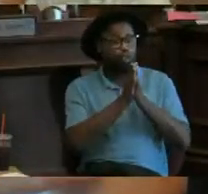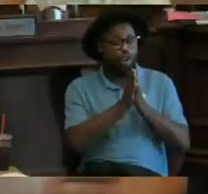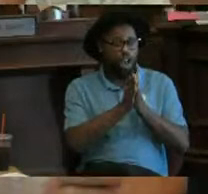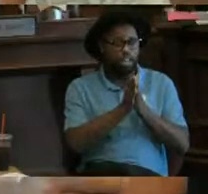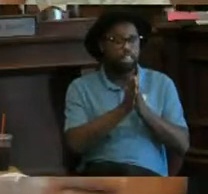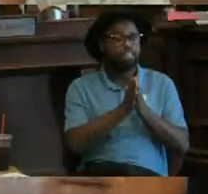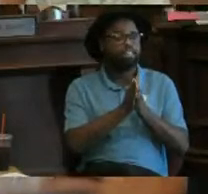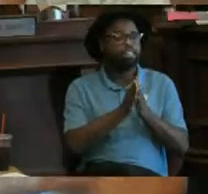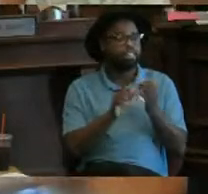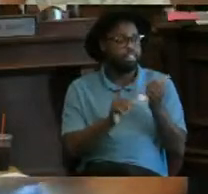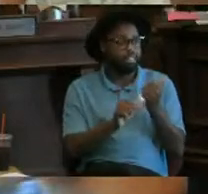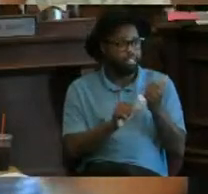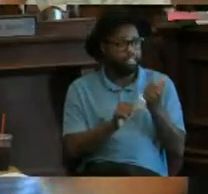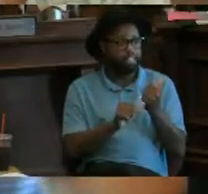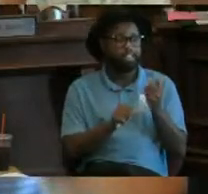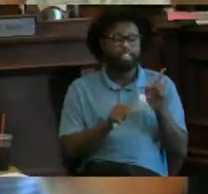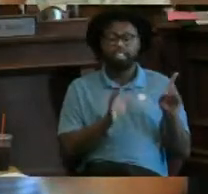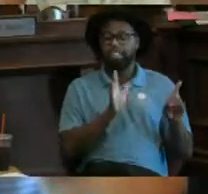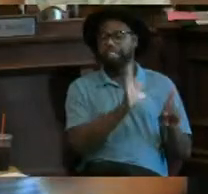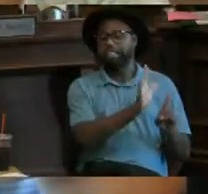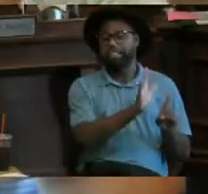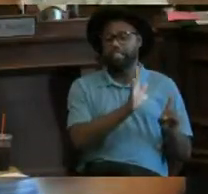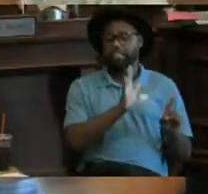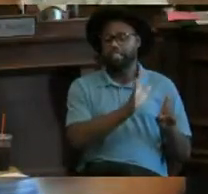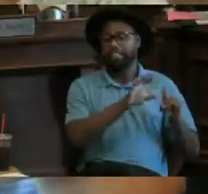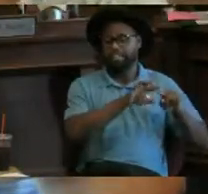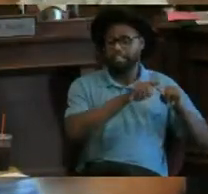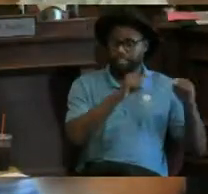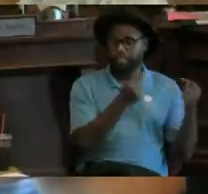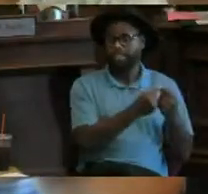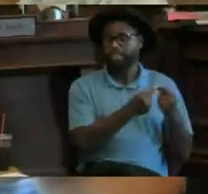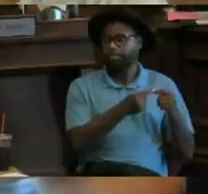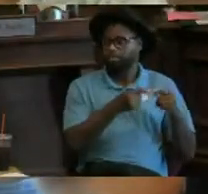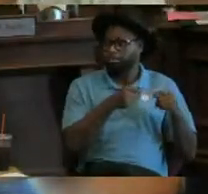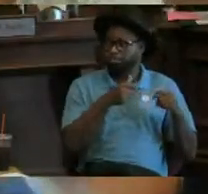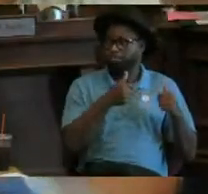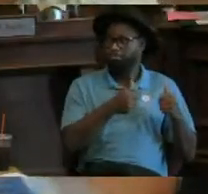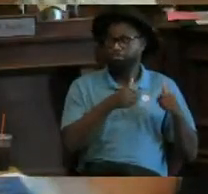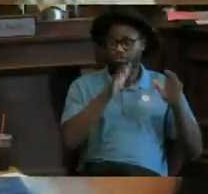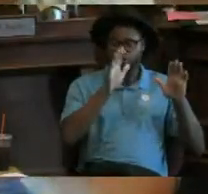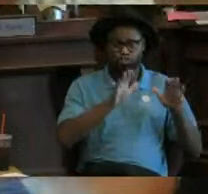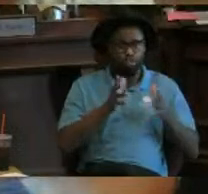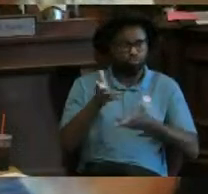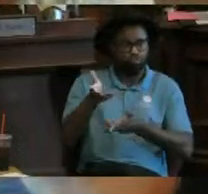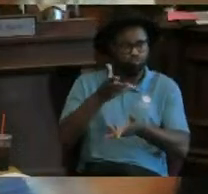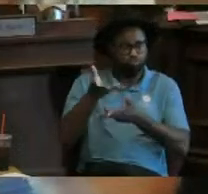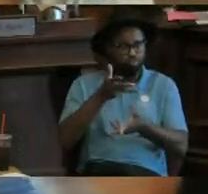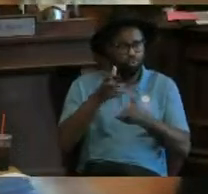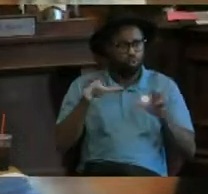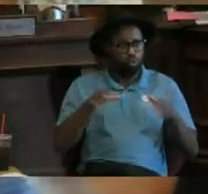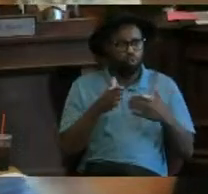or anything like that, Commissioner Miller and his team have been great with working with them and trying to do what they can